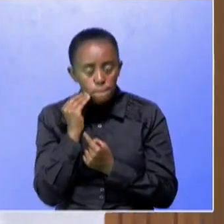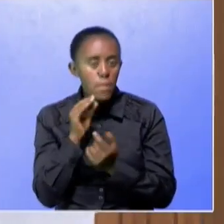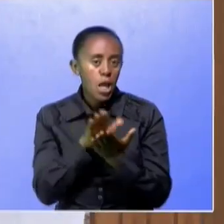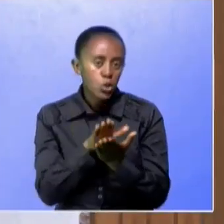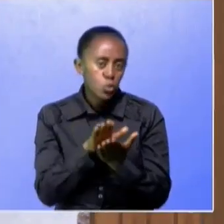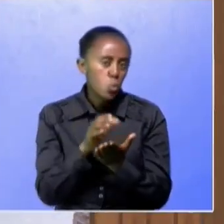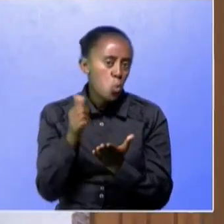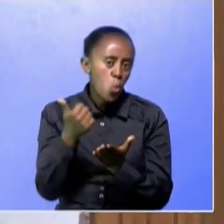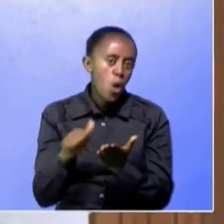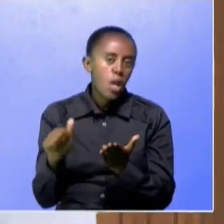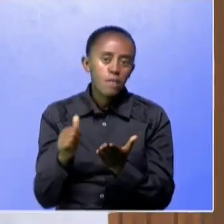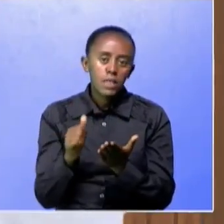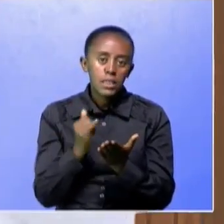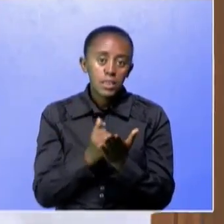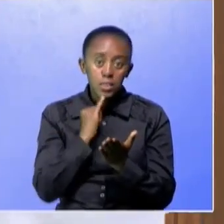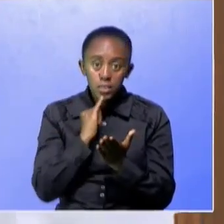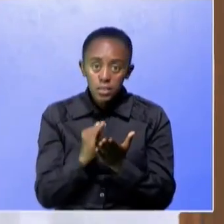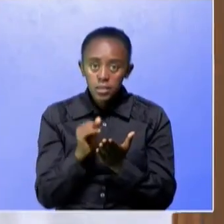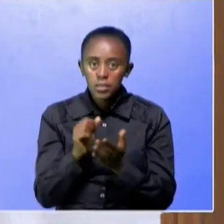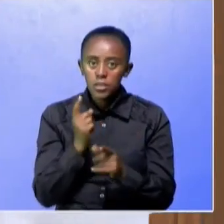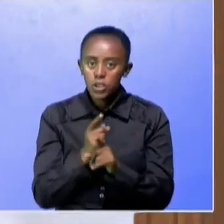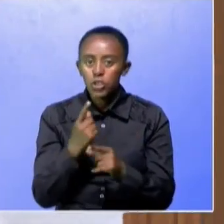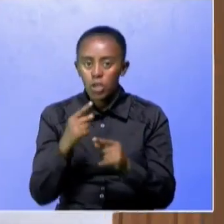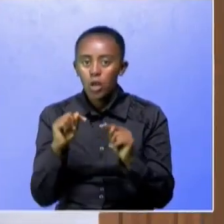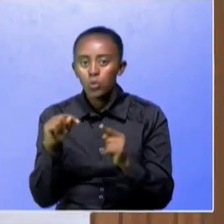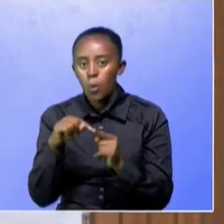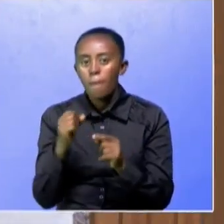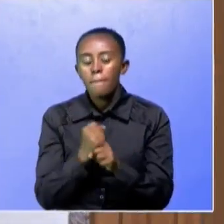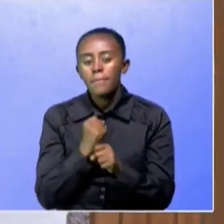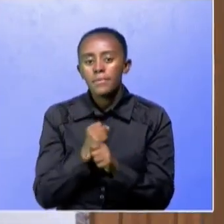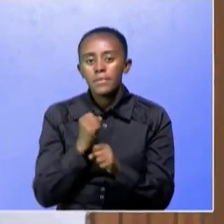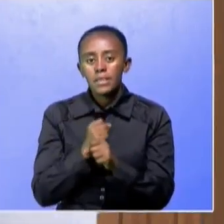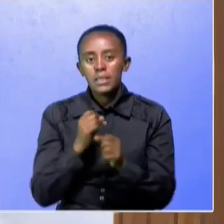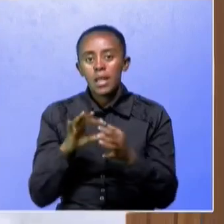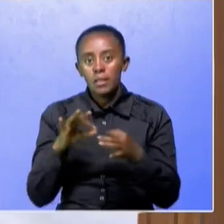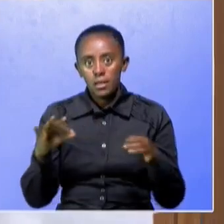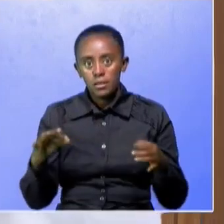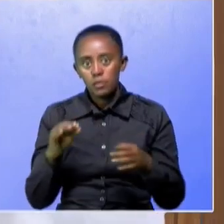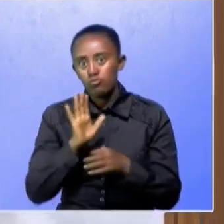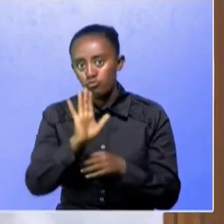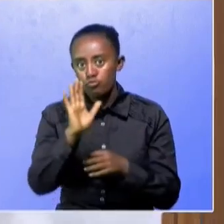school, or whatever it is. Just try to make some sentences of your own.